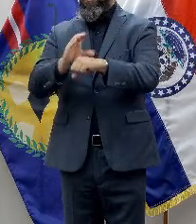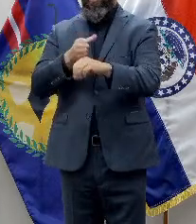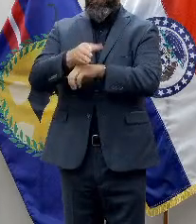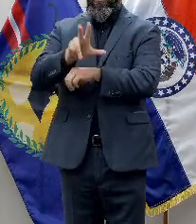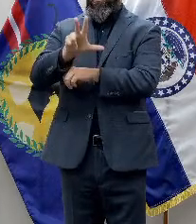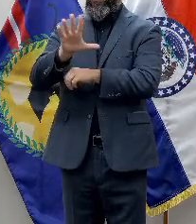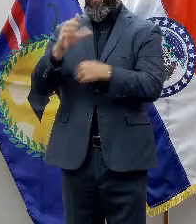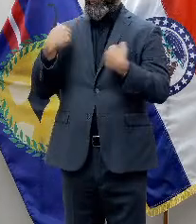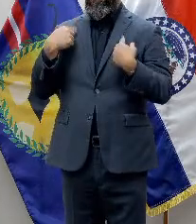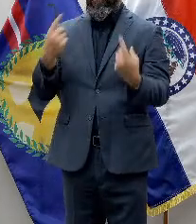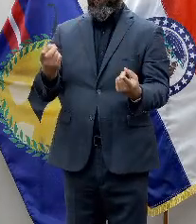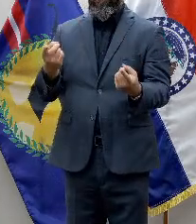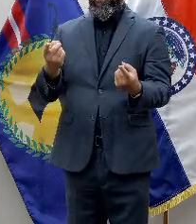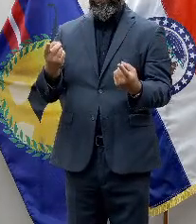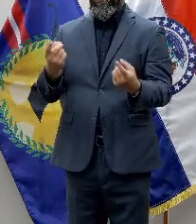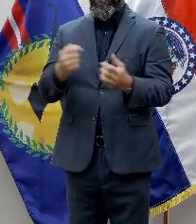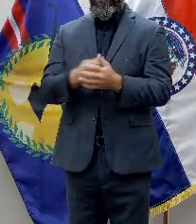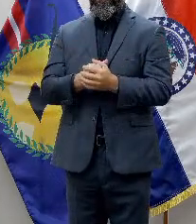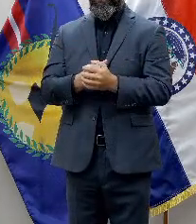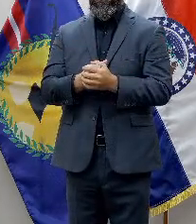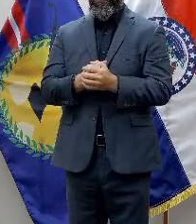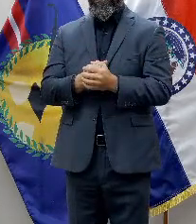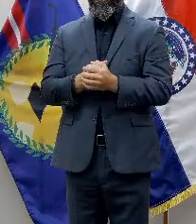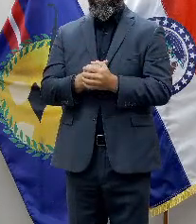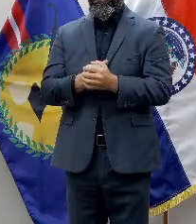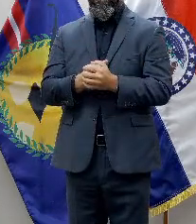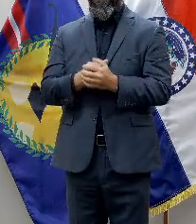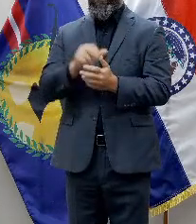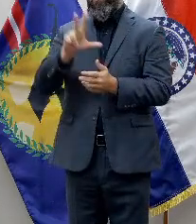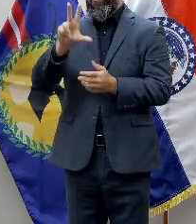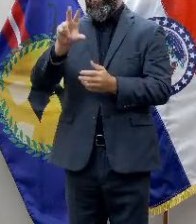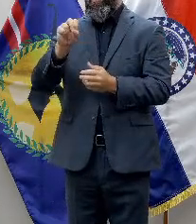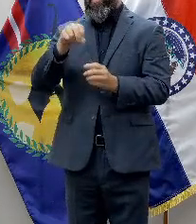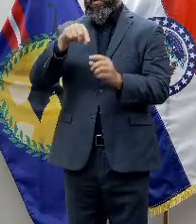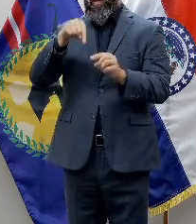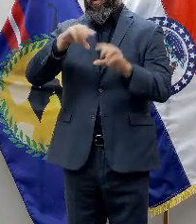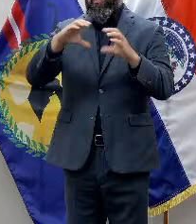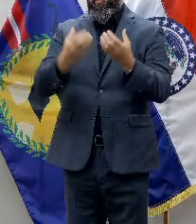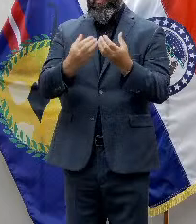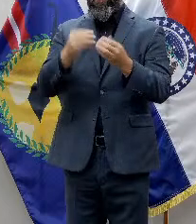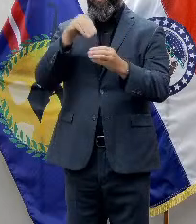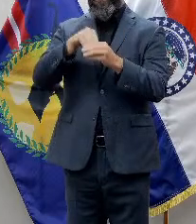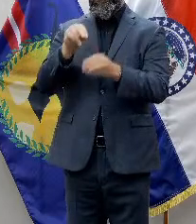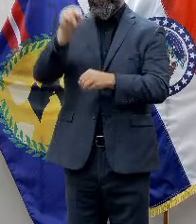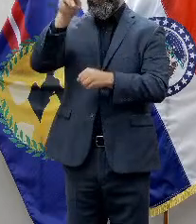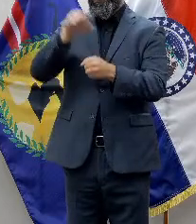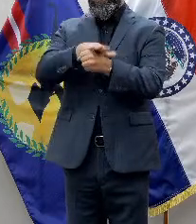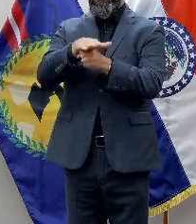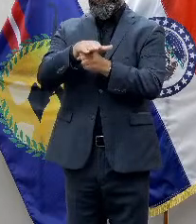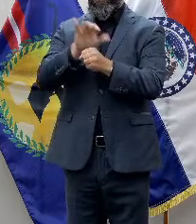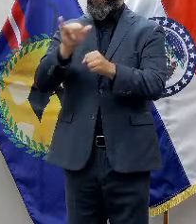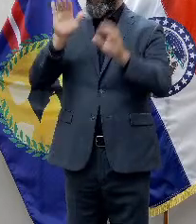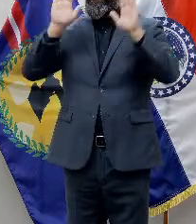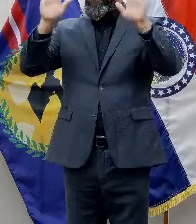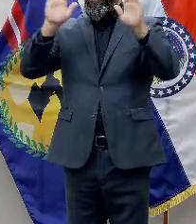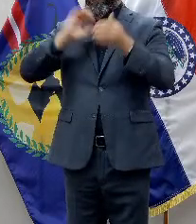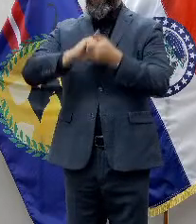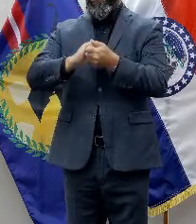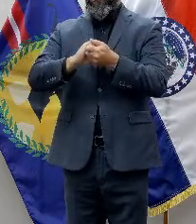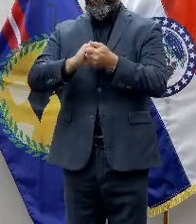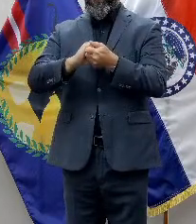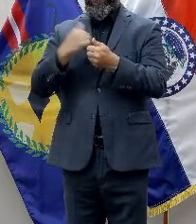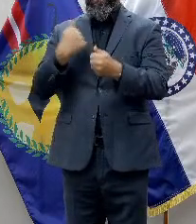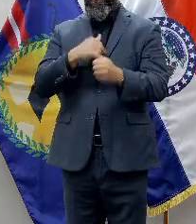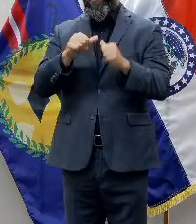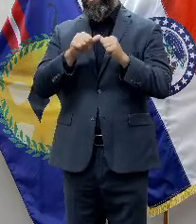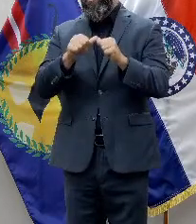clinics that we've done in partnership with community churches. 30 of those have been in North County. That's been a fantastic partnership that we